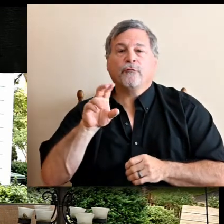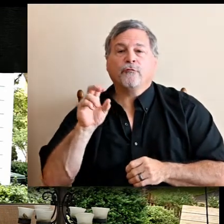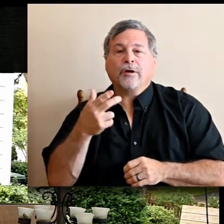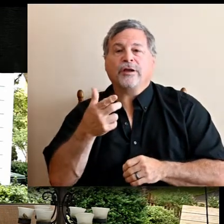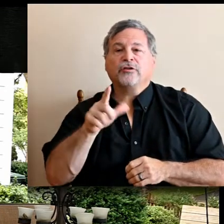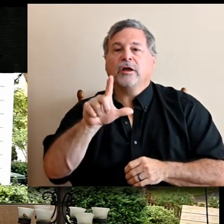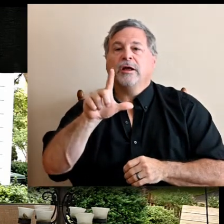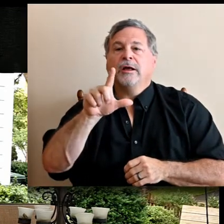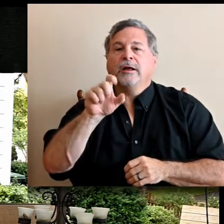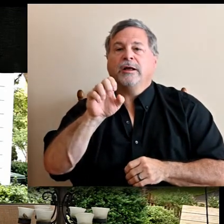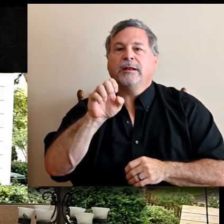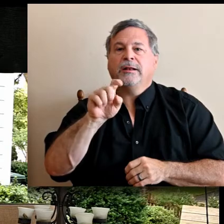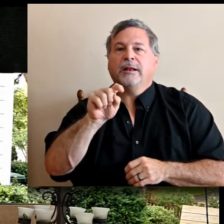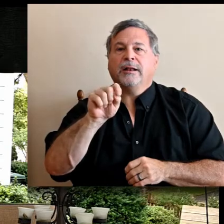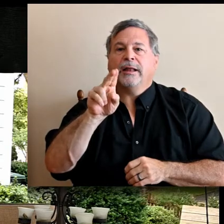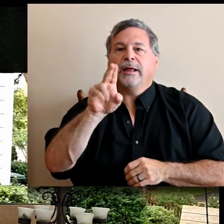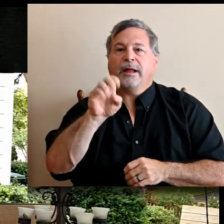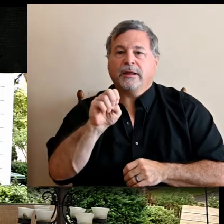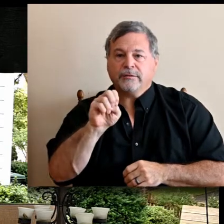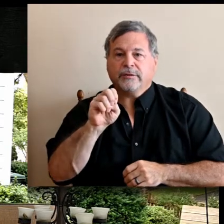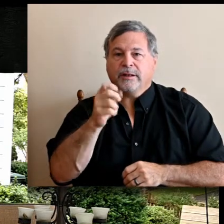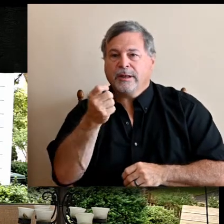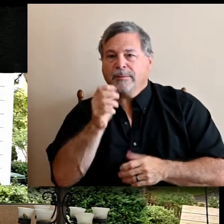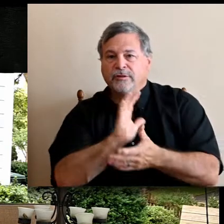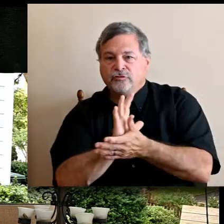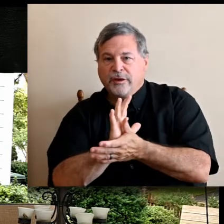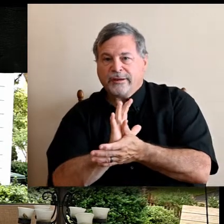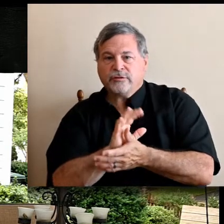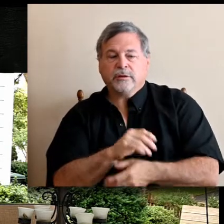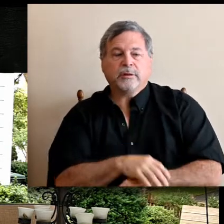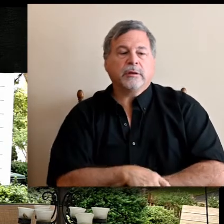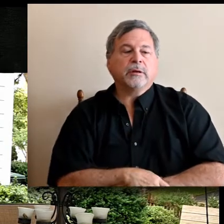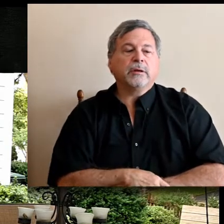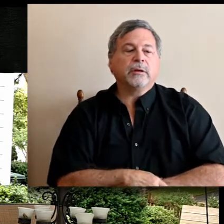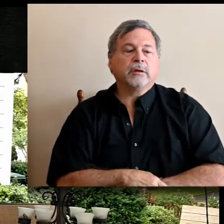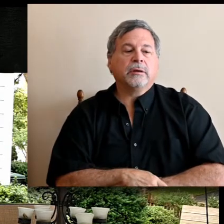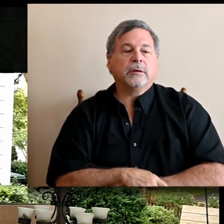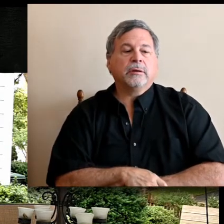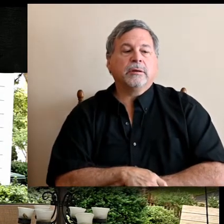fresh lettuce, a little bit of cheese.